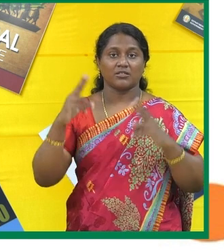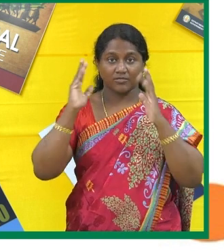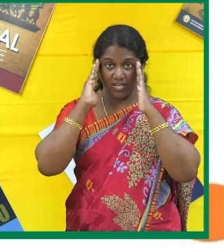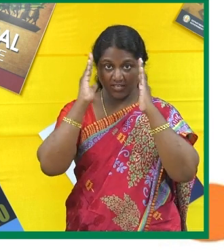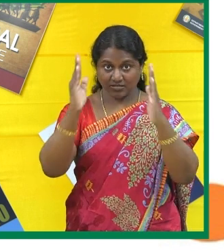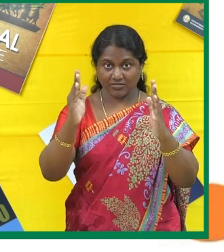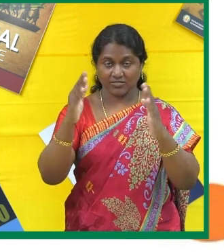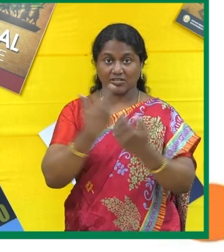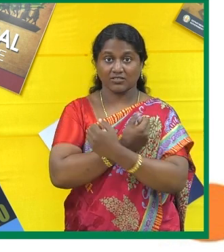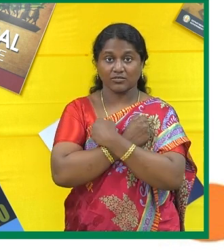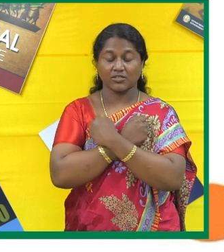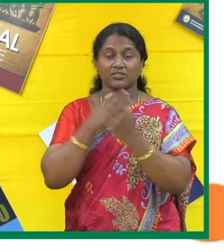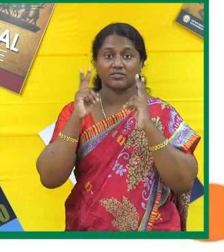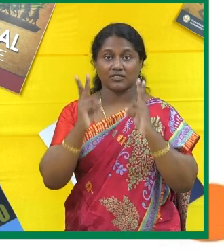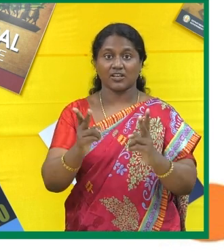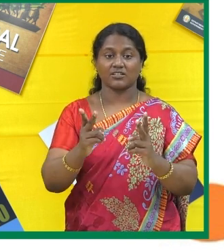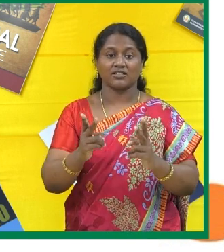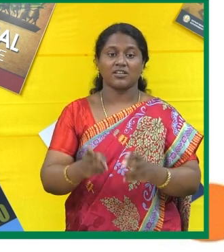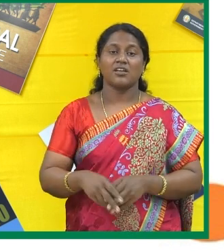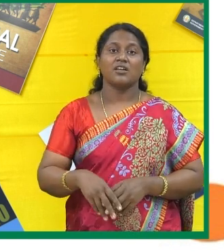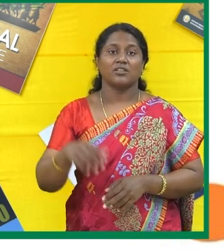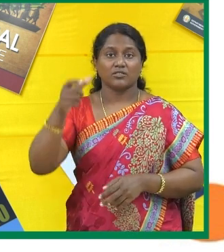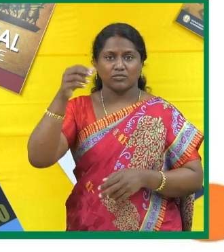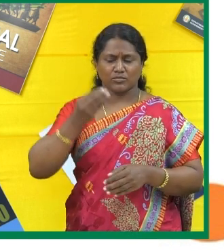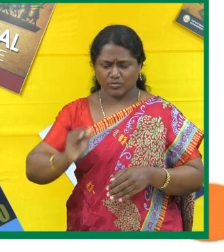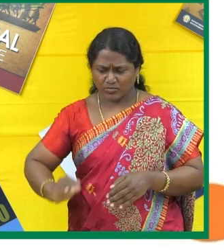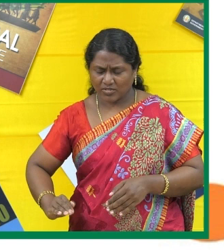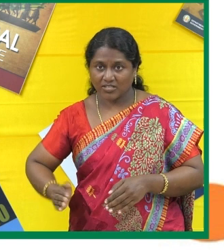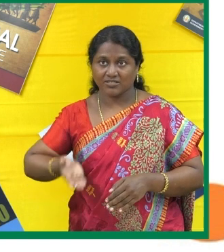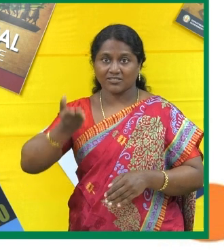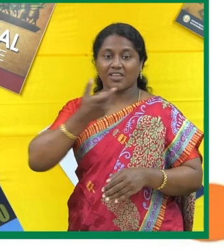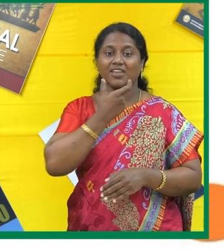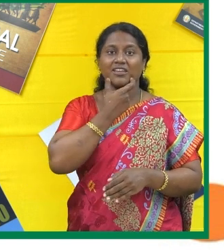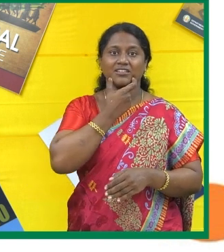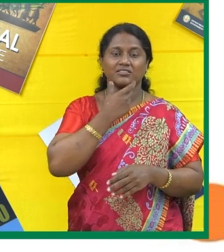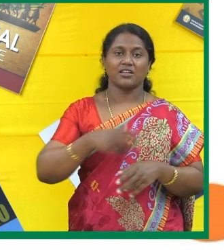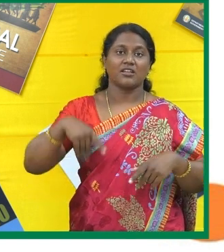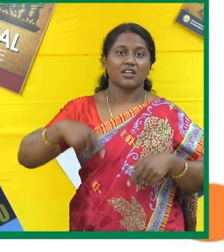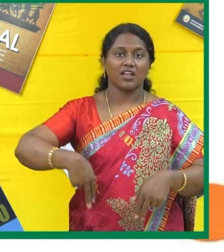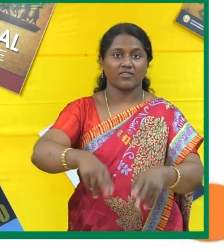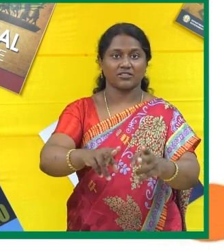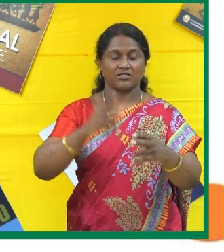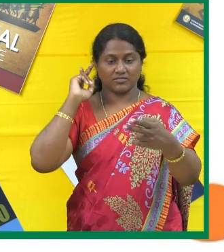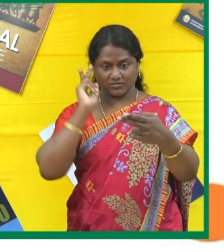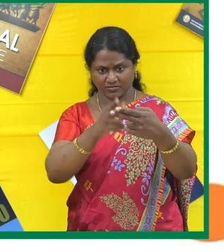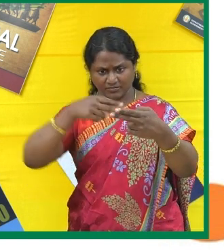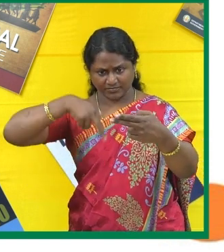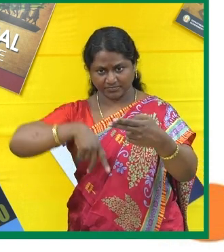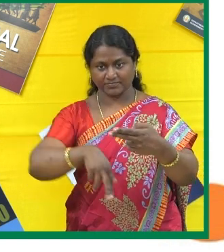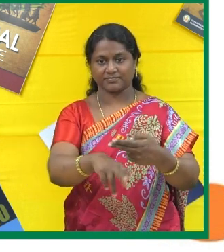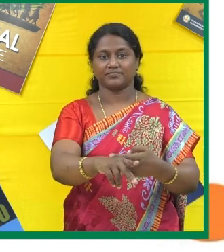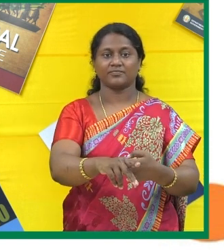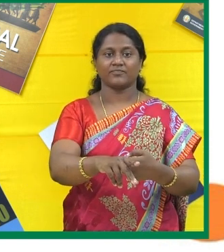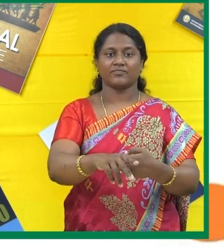that pays its toll to youth and age and travels on with